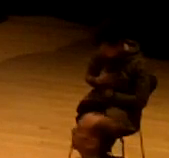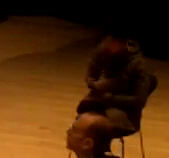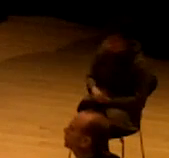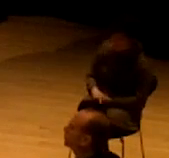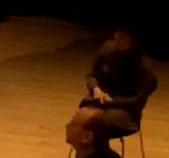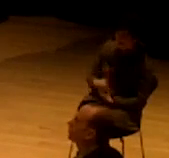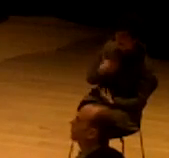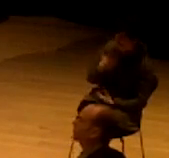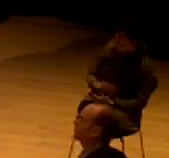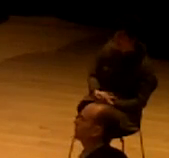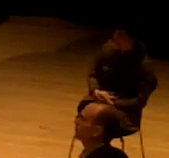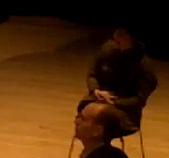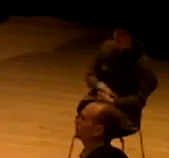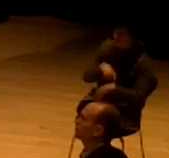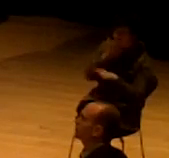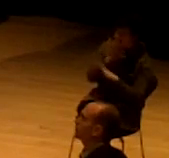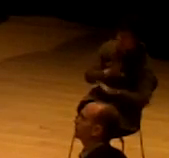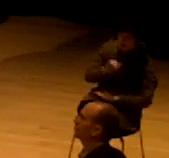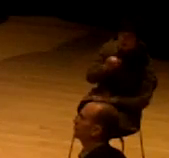Silence is sexy.